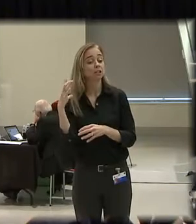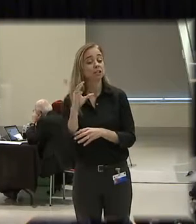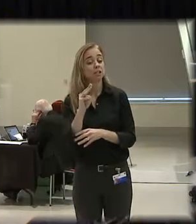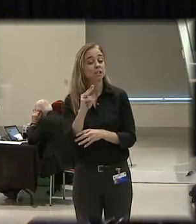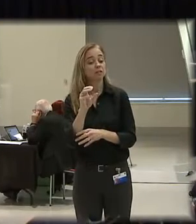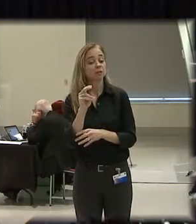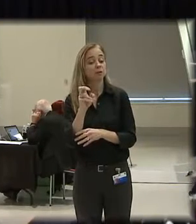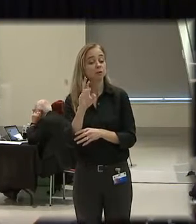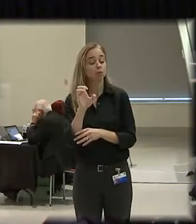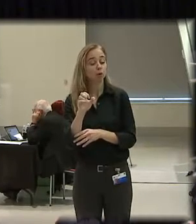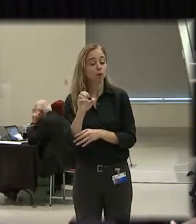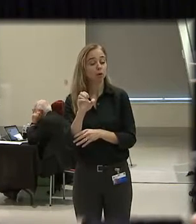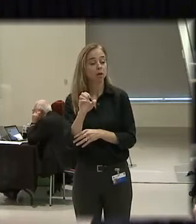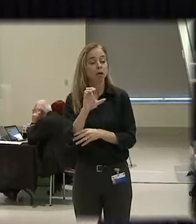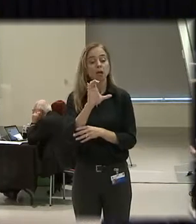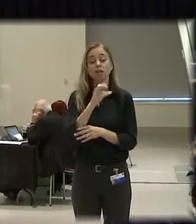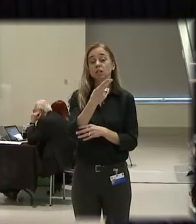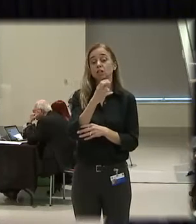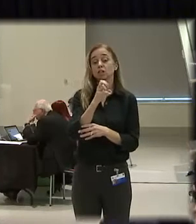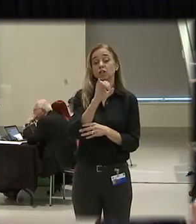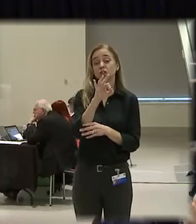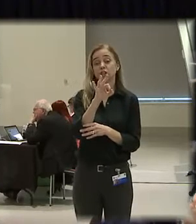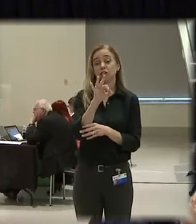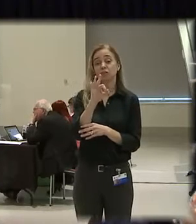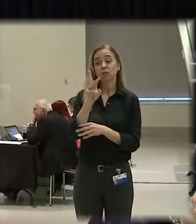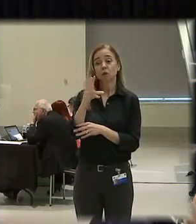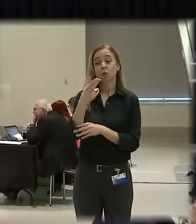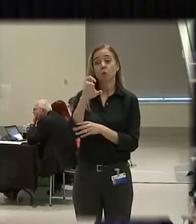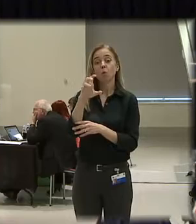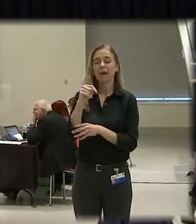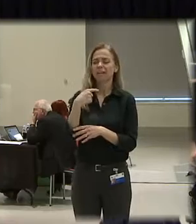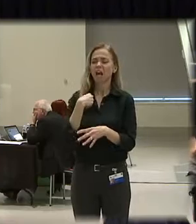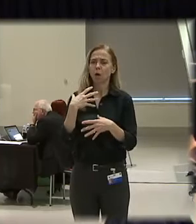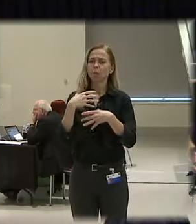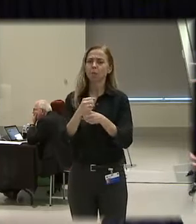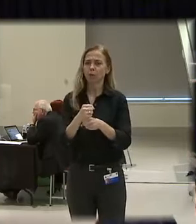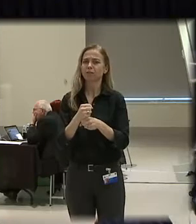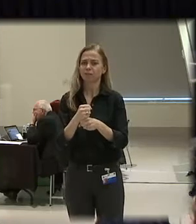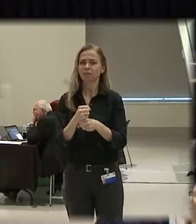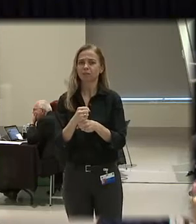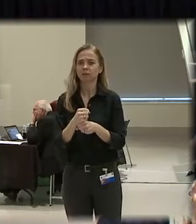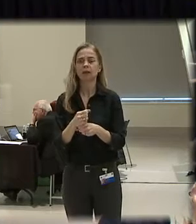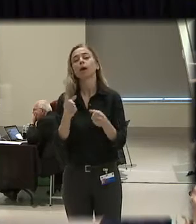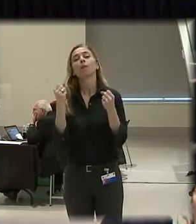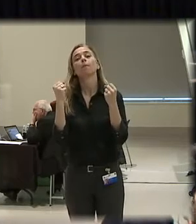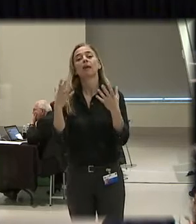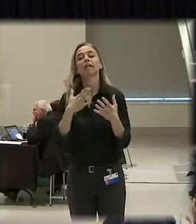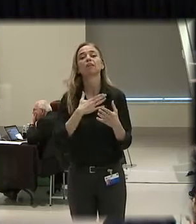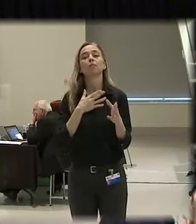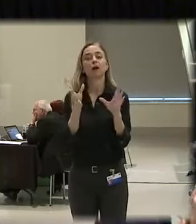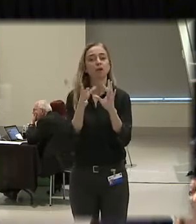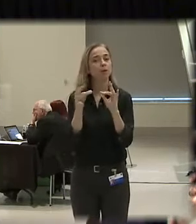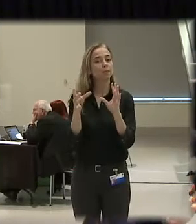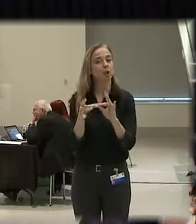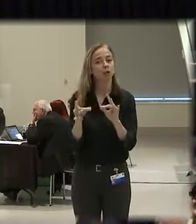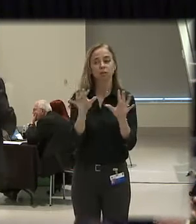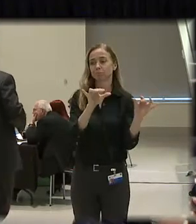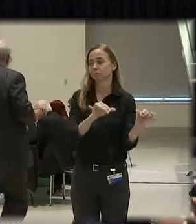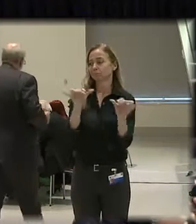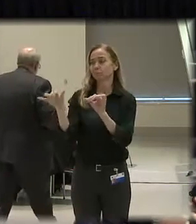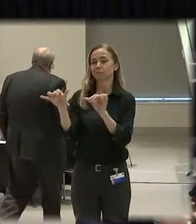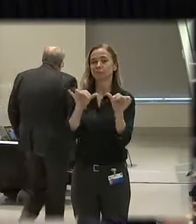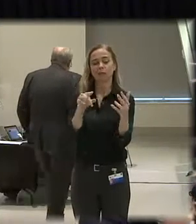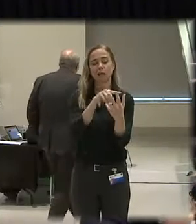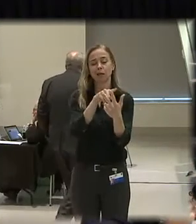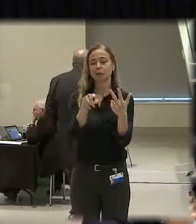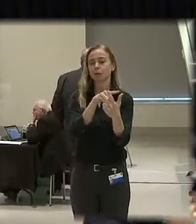Whent? All right, good afternoon. I'll be brief because many of my remarks would actually be redundant of things that all three of the